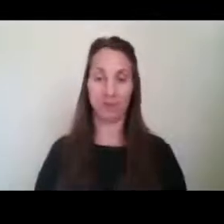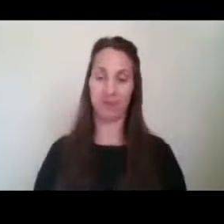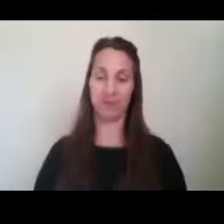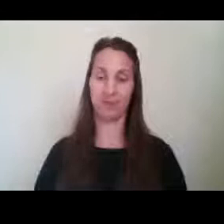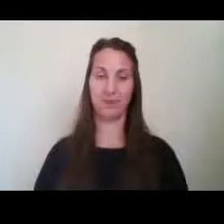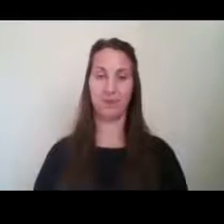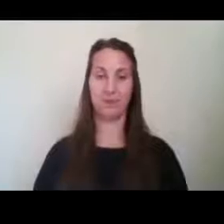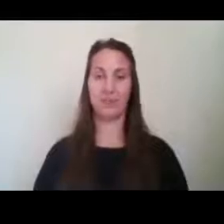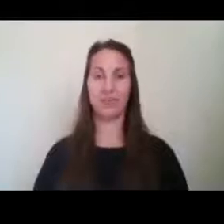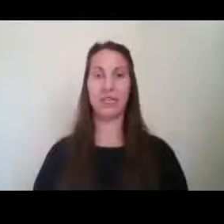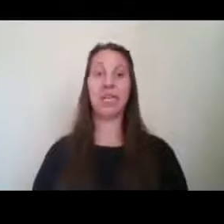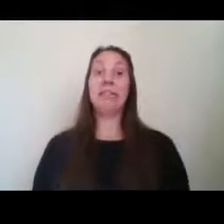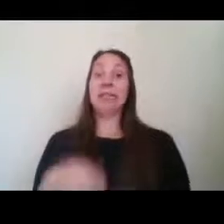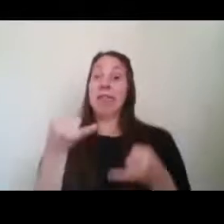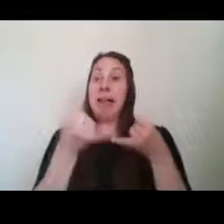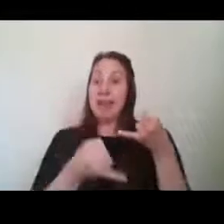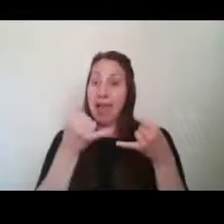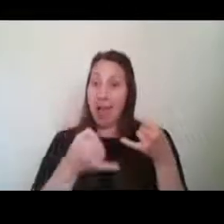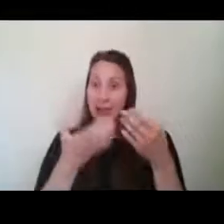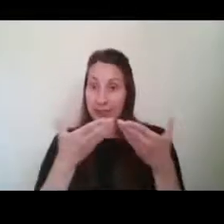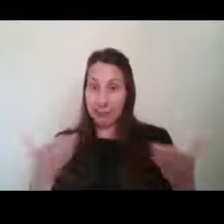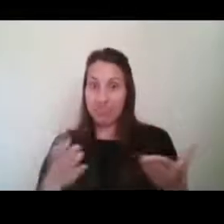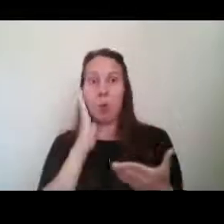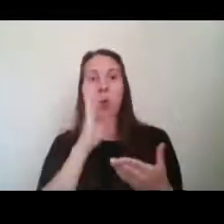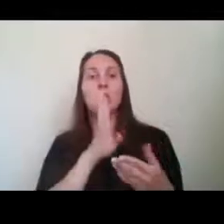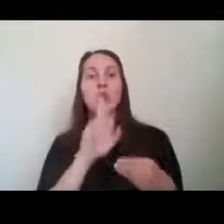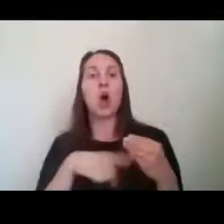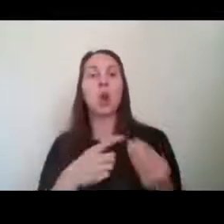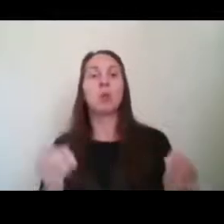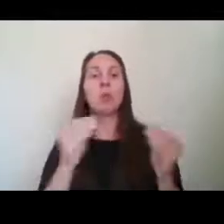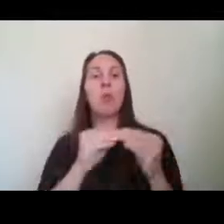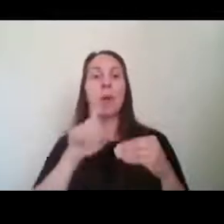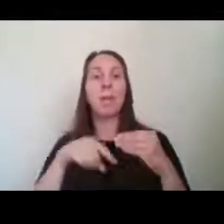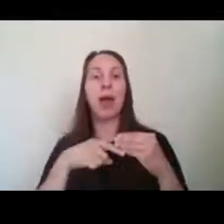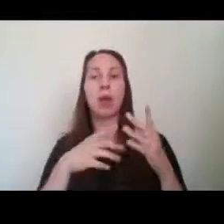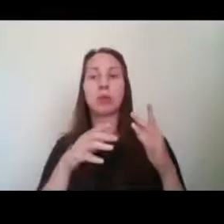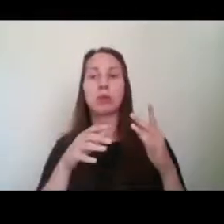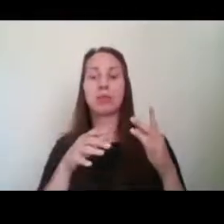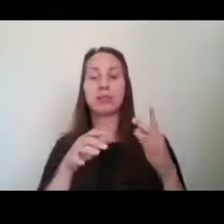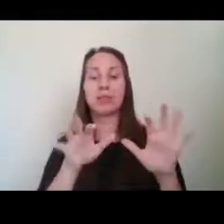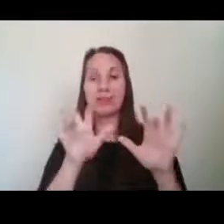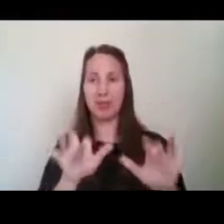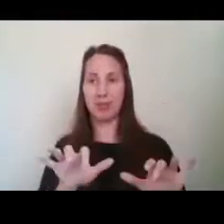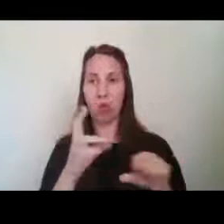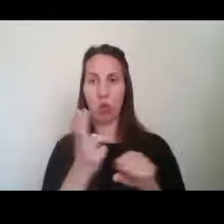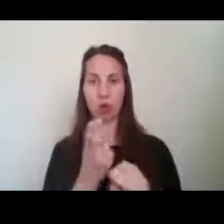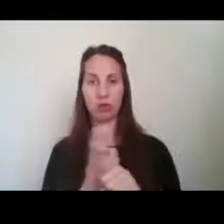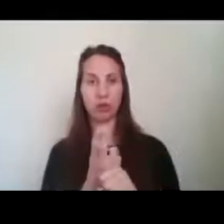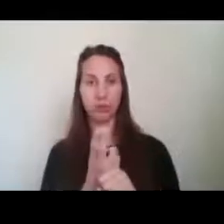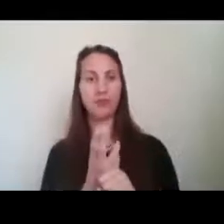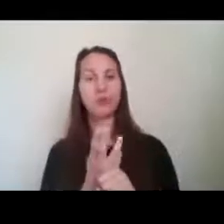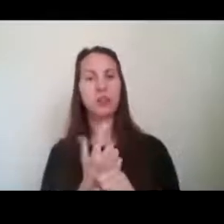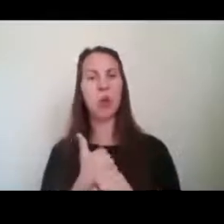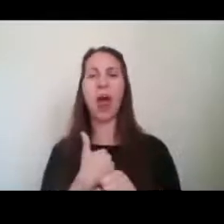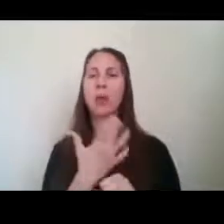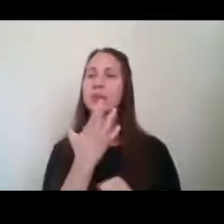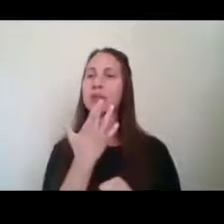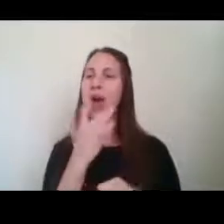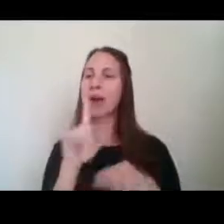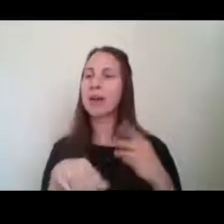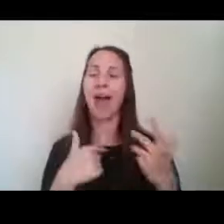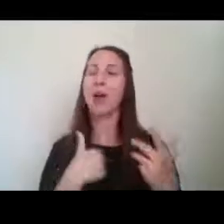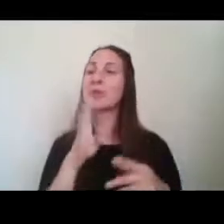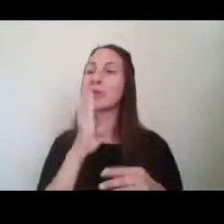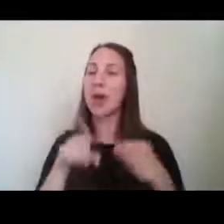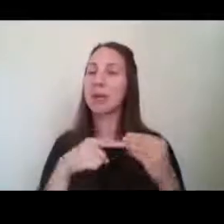So lastly, I'm going to talk a little bit more about keyboard usage. You may have heard throughout my presentation, I was talking about tabbing through elements like